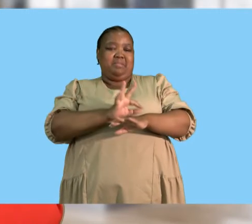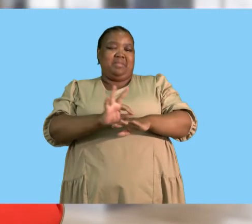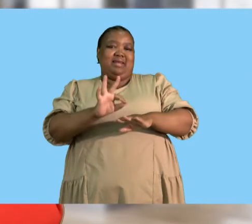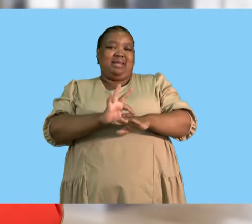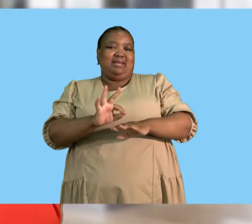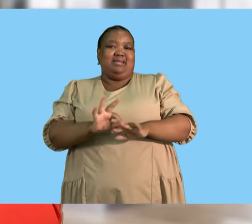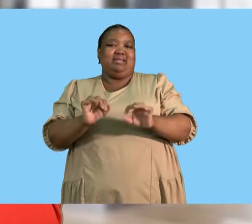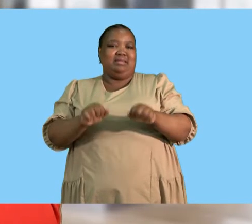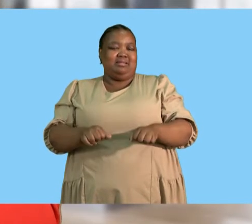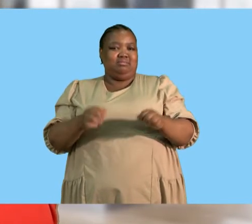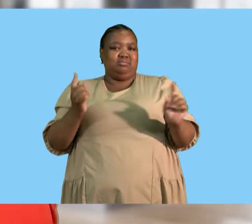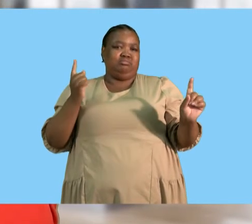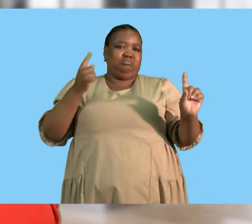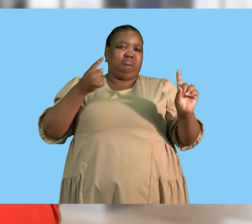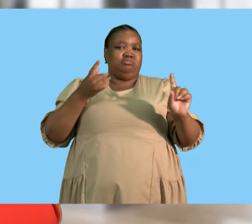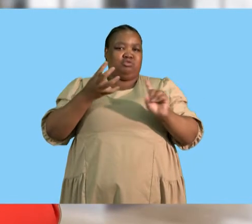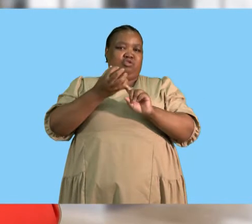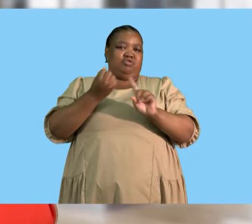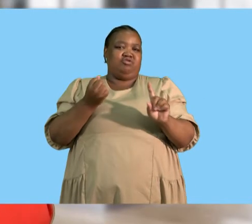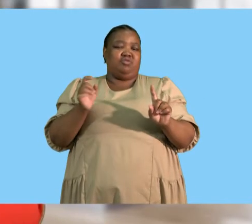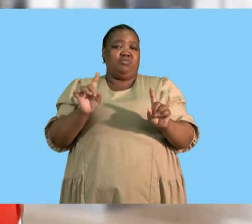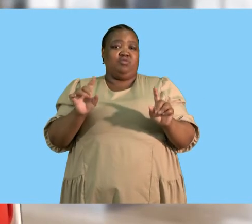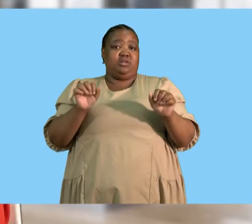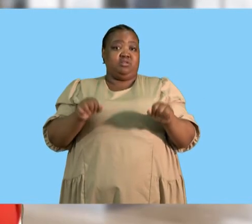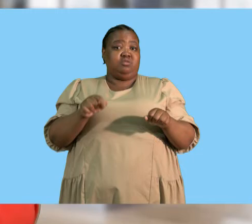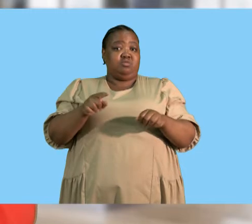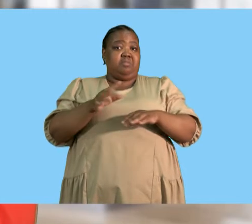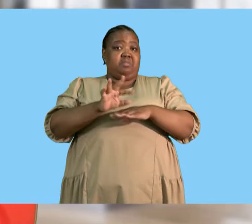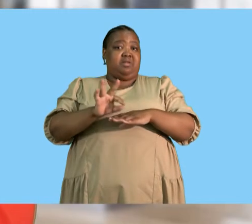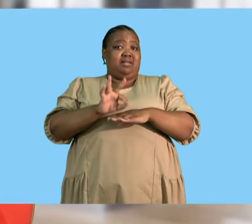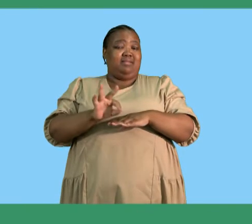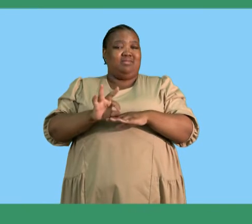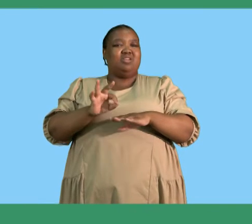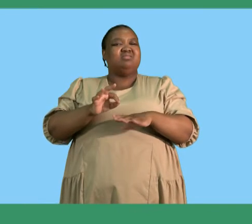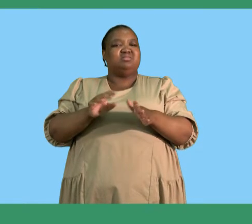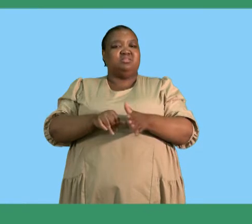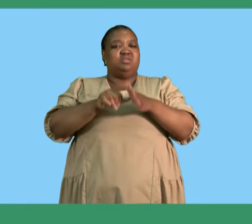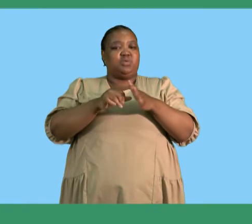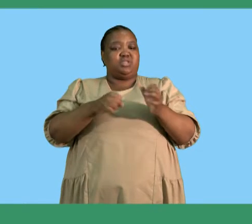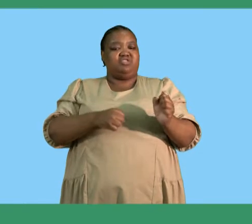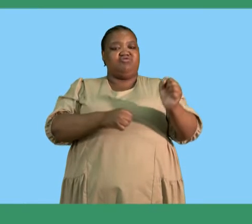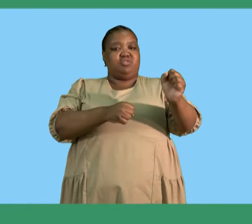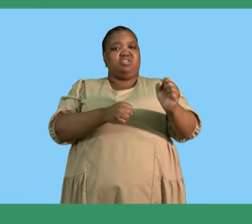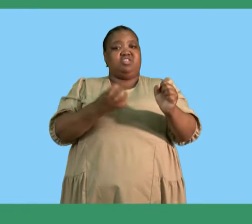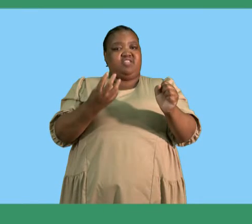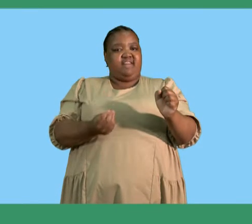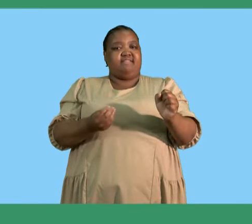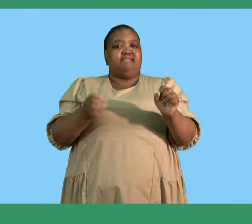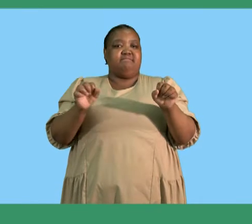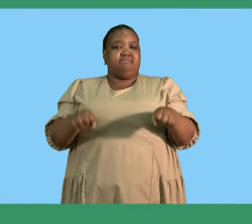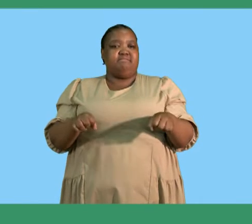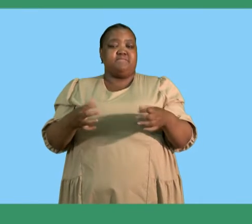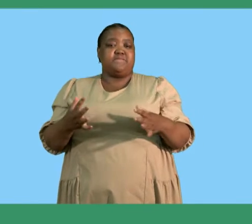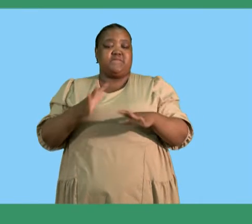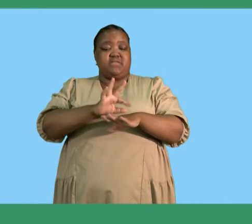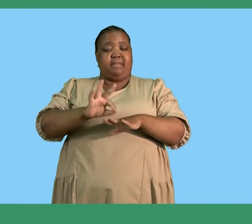your plan. What do you aim to achieve? And when you are planning, you need to have a strategy,